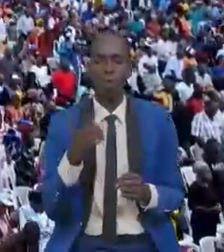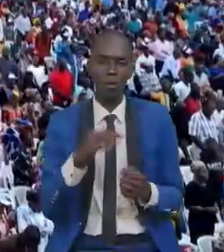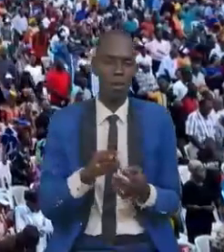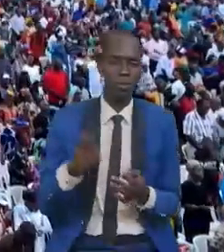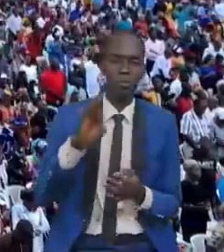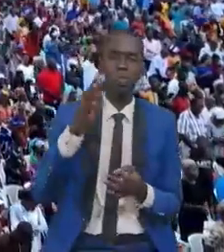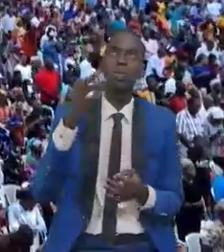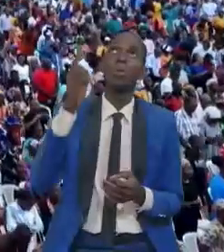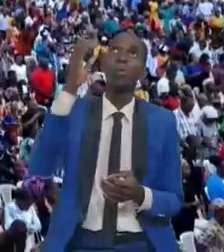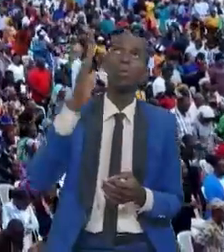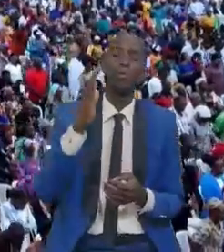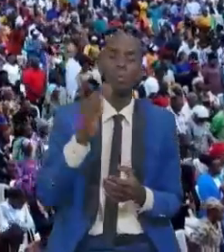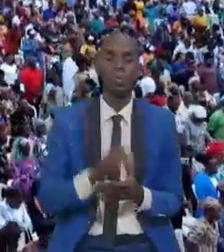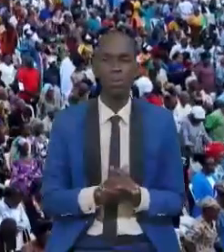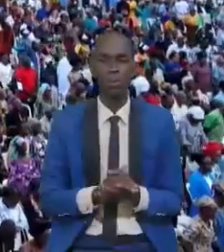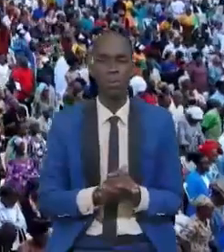God.